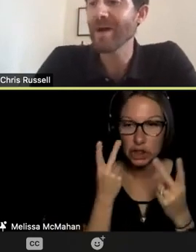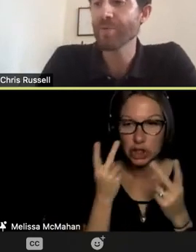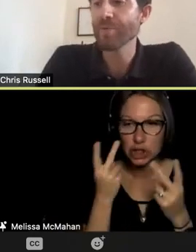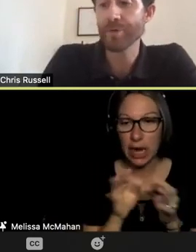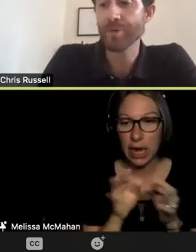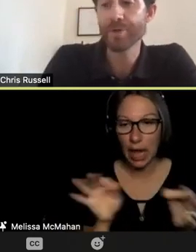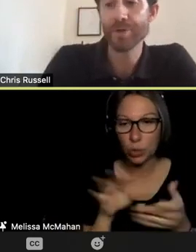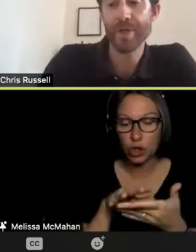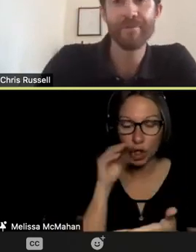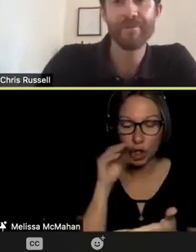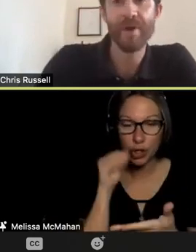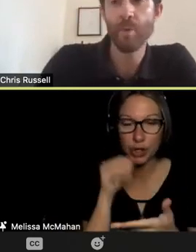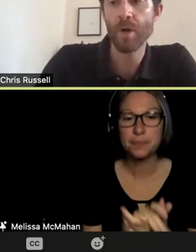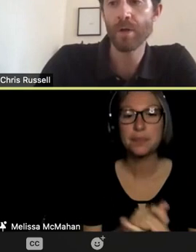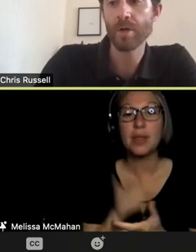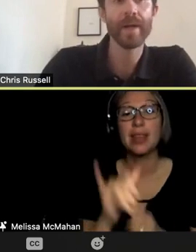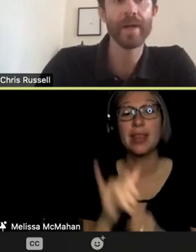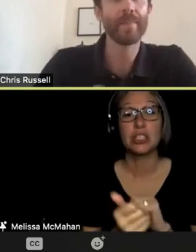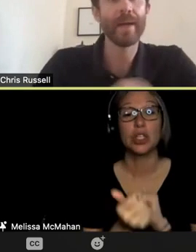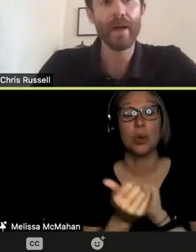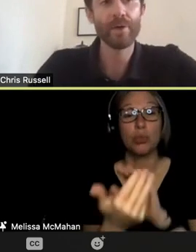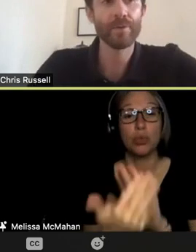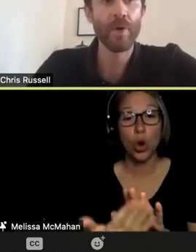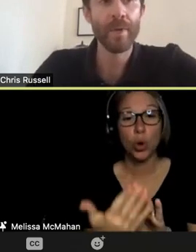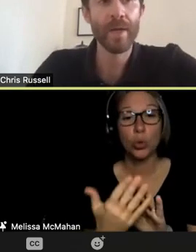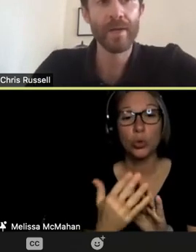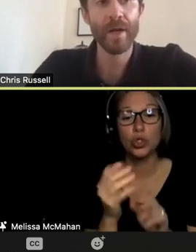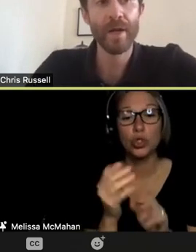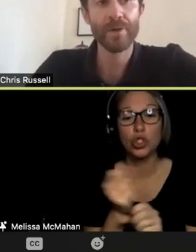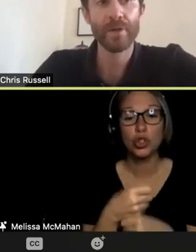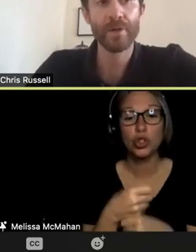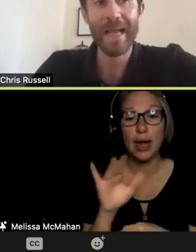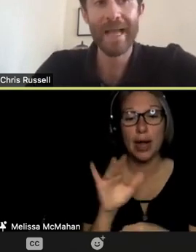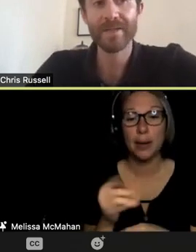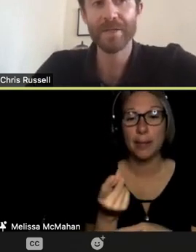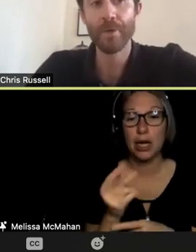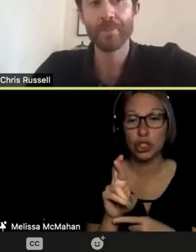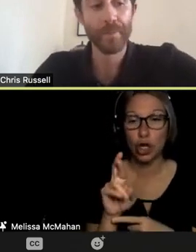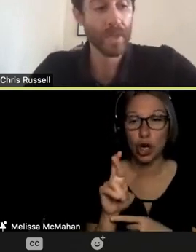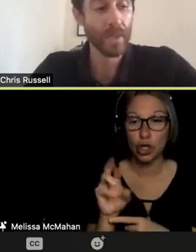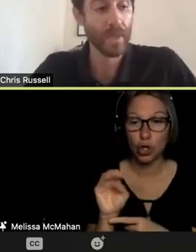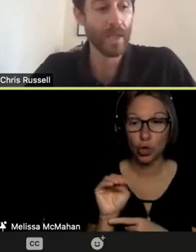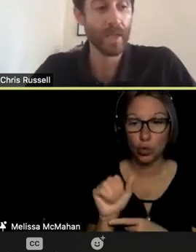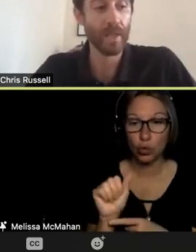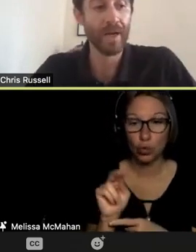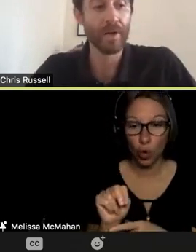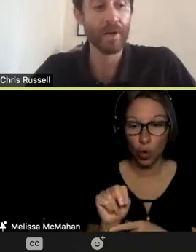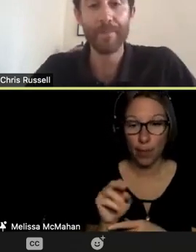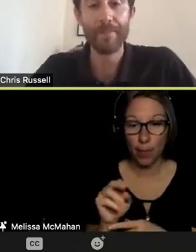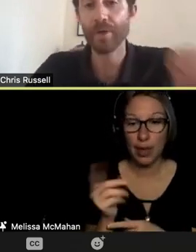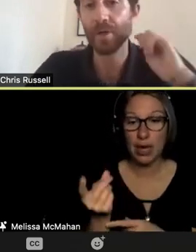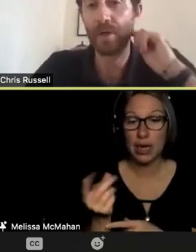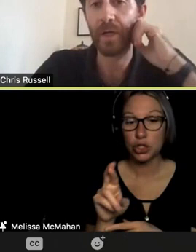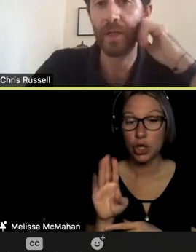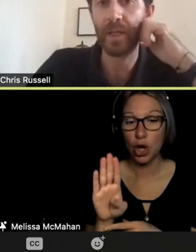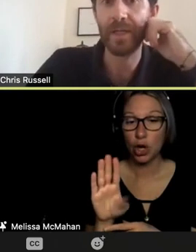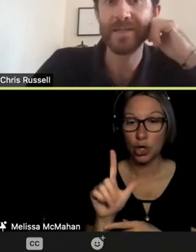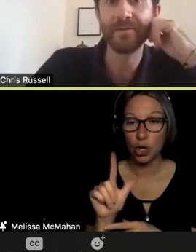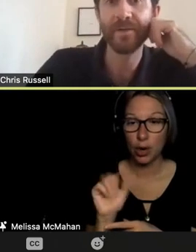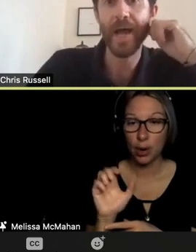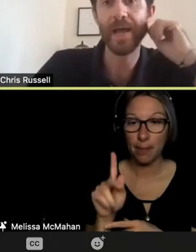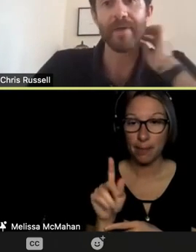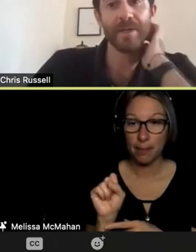is the approach and framework created by Dr. Roman and Dr. Blackstone in their chapter